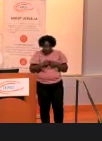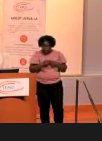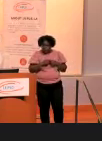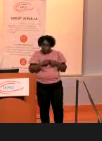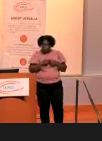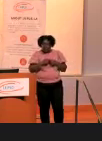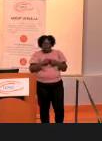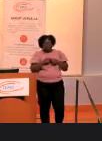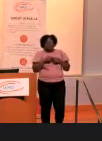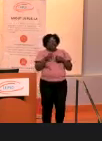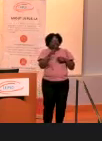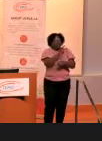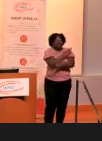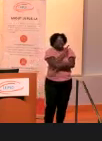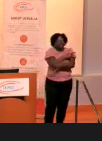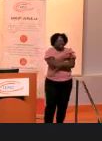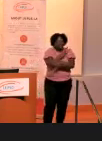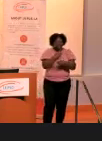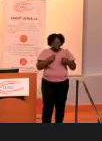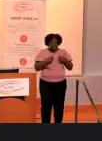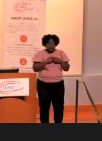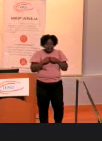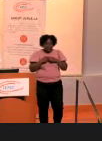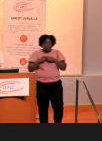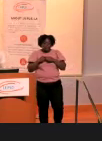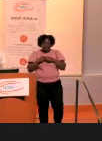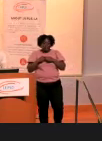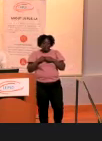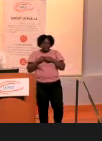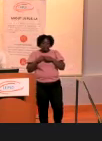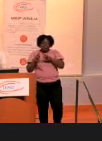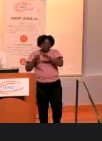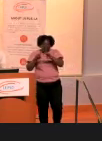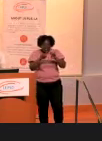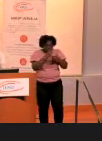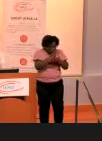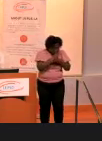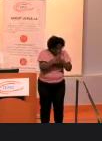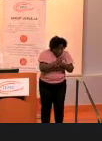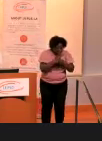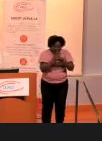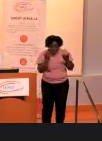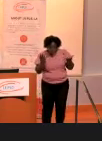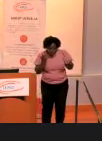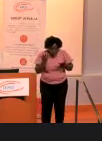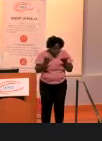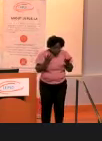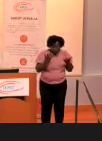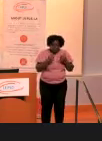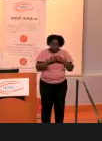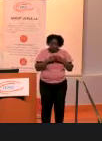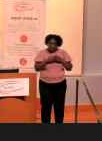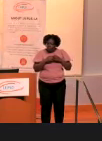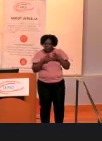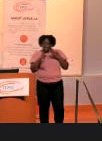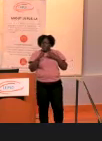The patients are usually have been treated with multiple pre-treatments, and they have not demonstrated any efficacy